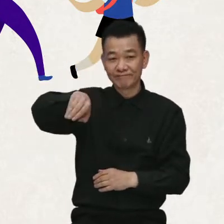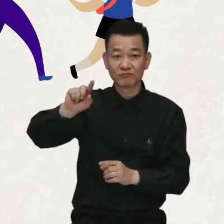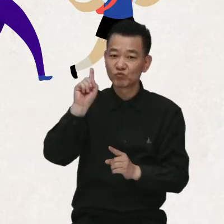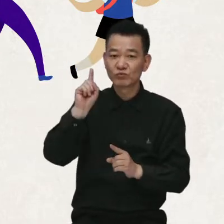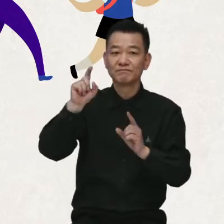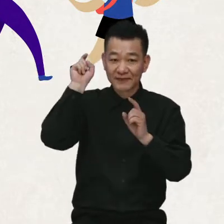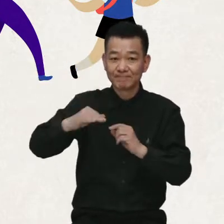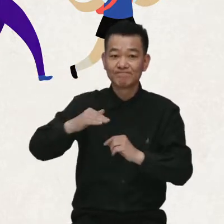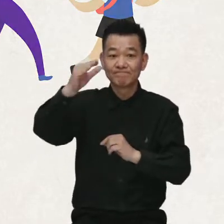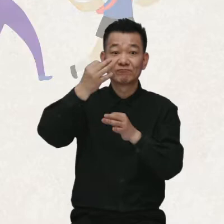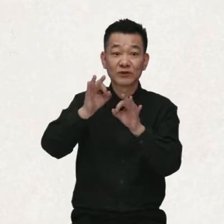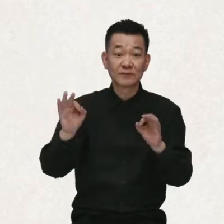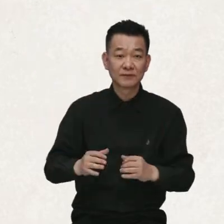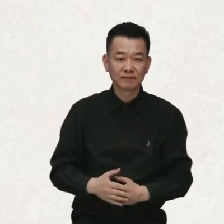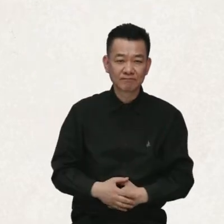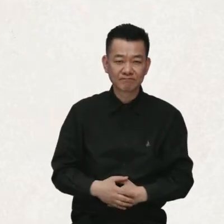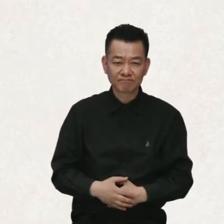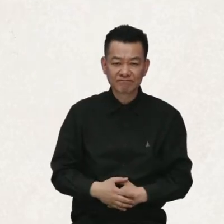secondary education.